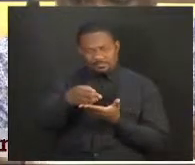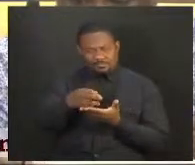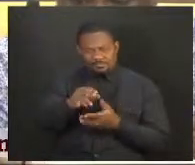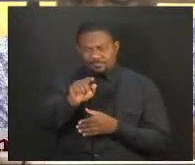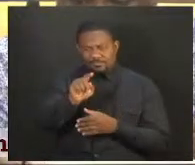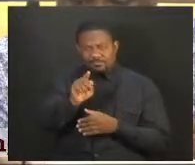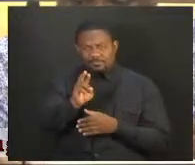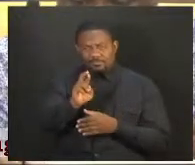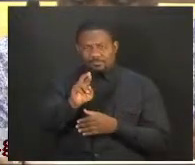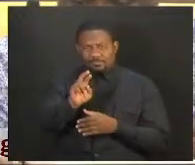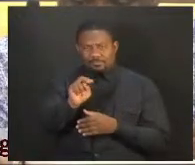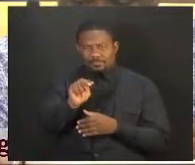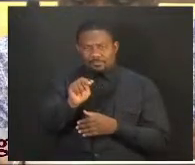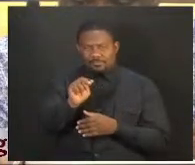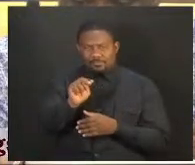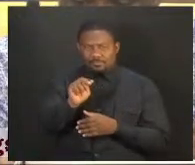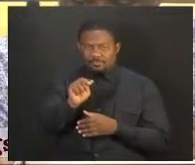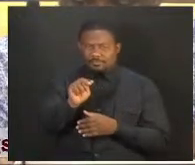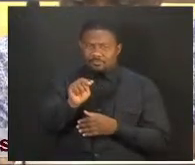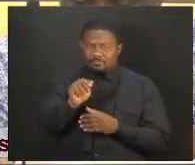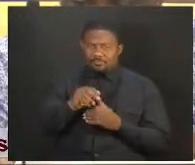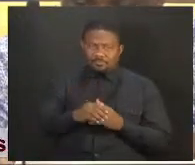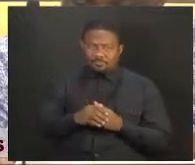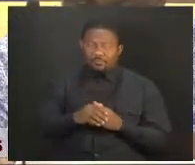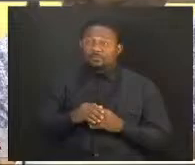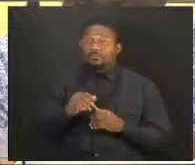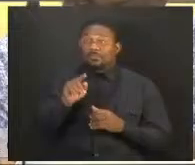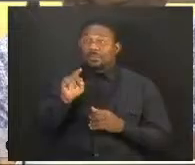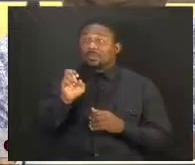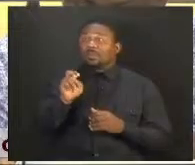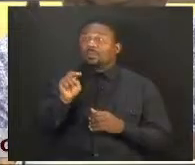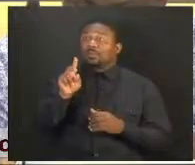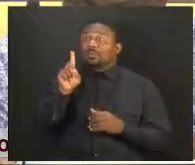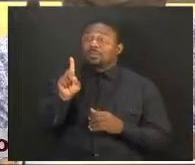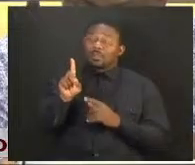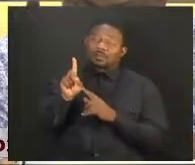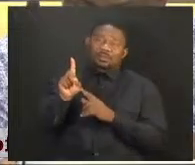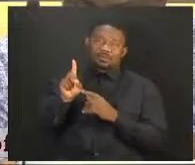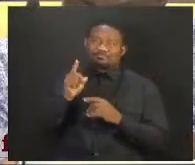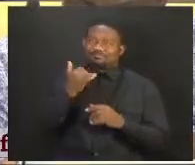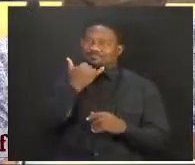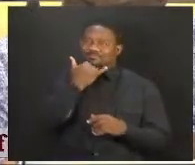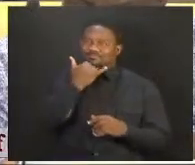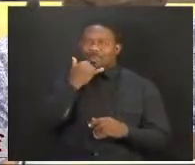should be tend, Turn, instead of tend, Tend. Thank you.